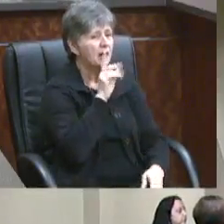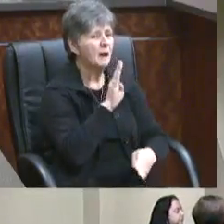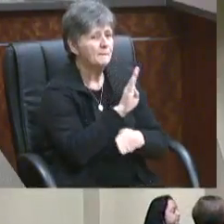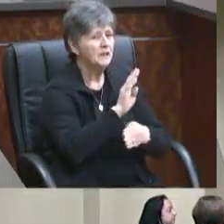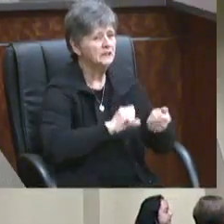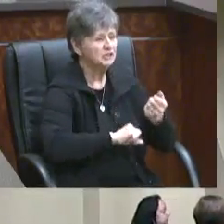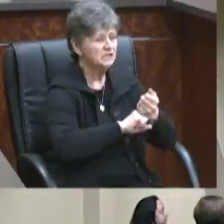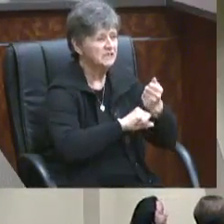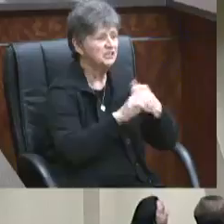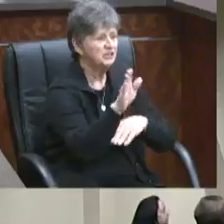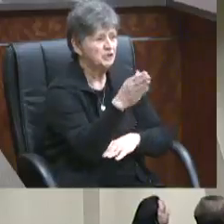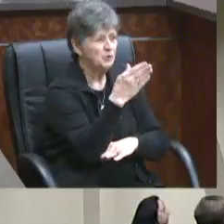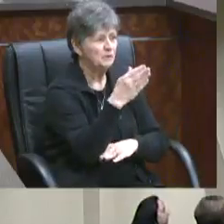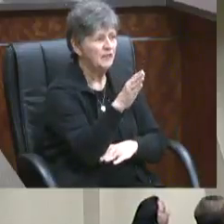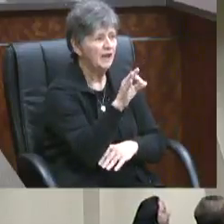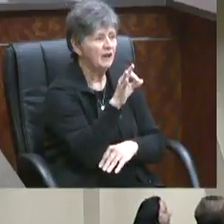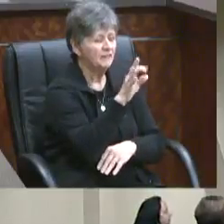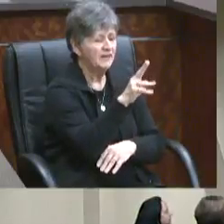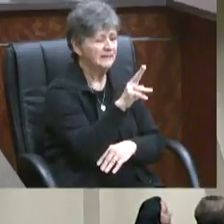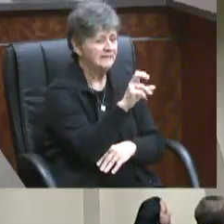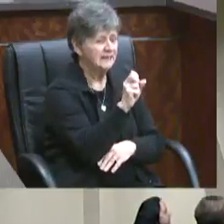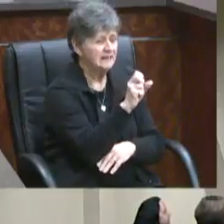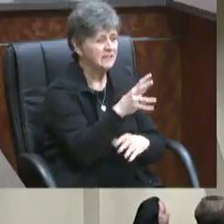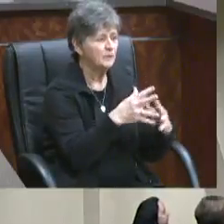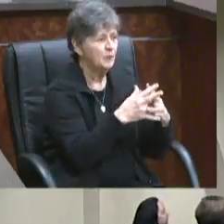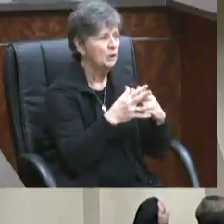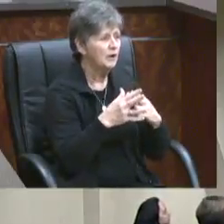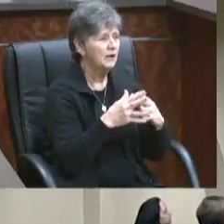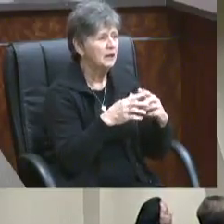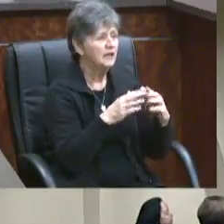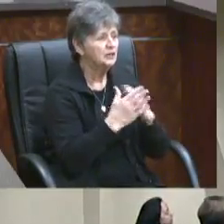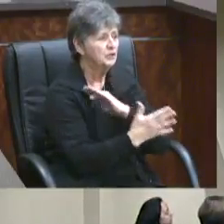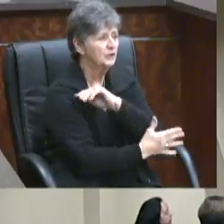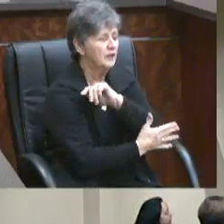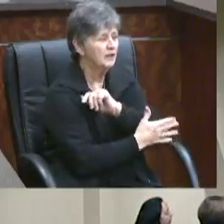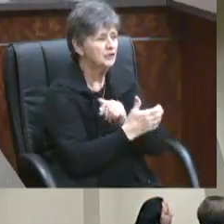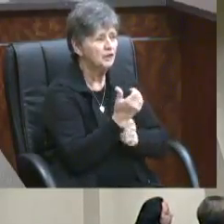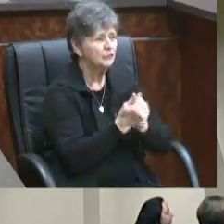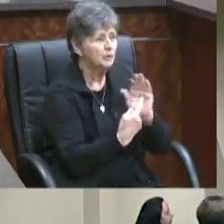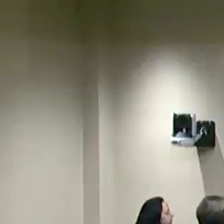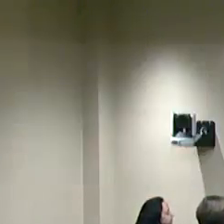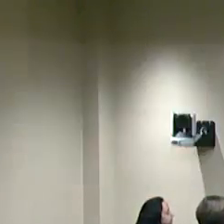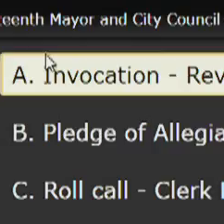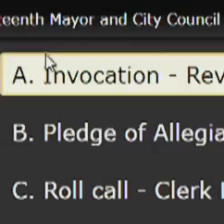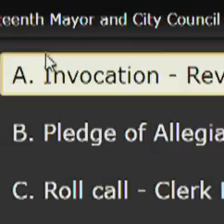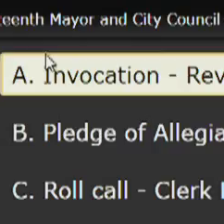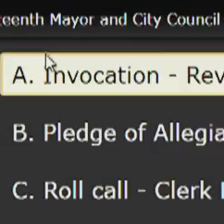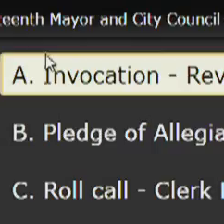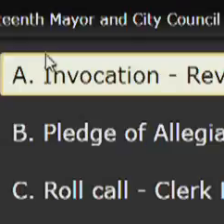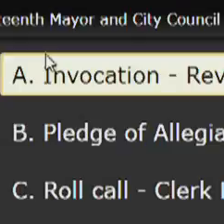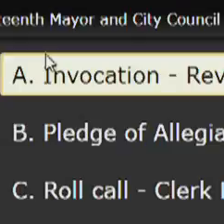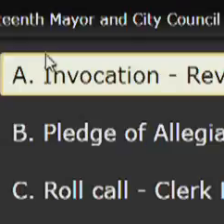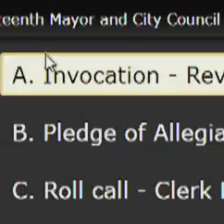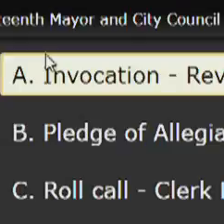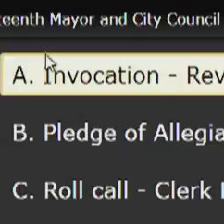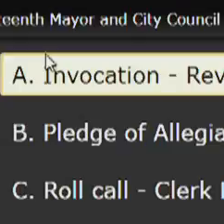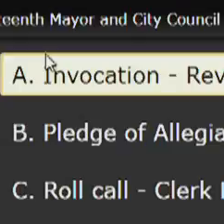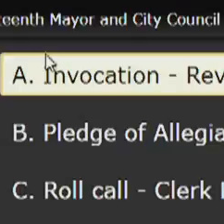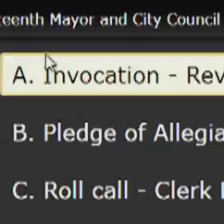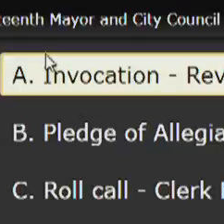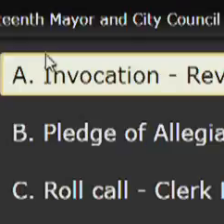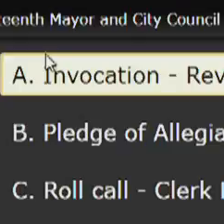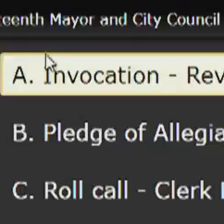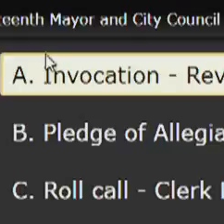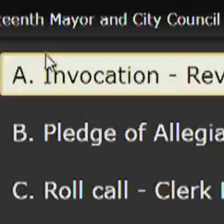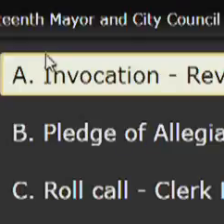Pledge allegiance to the flag of the United States of America, and to the republic for which it stands, one nation,